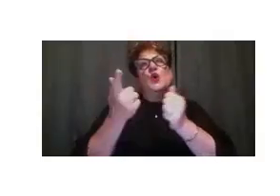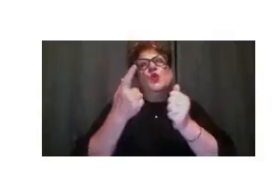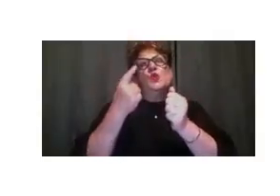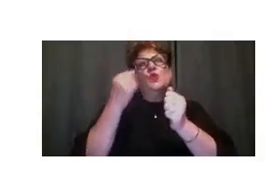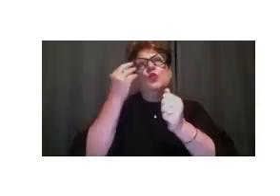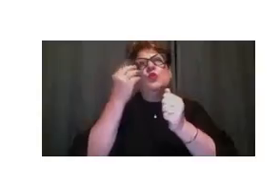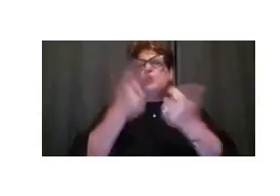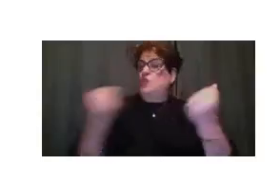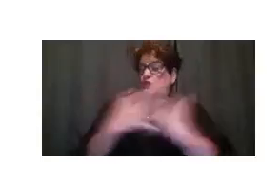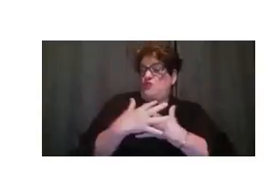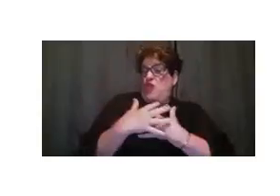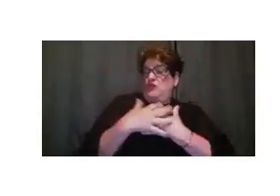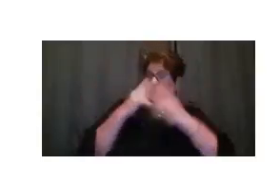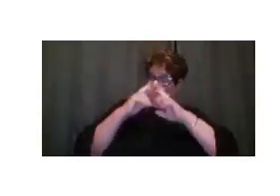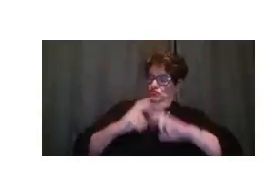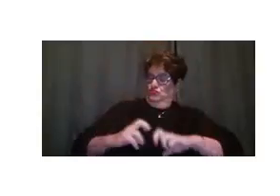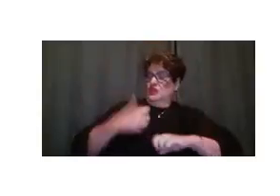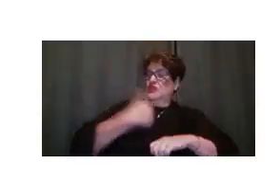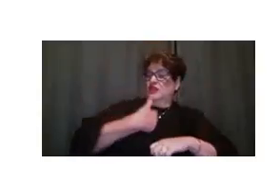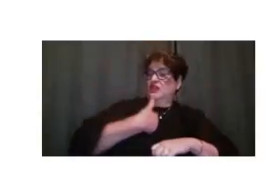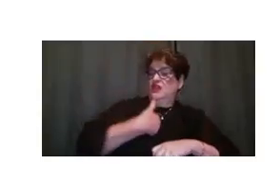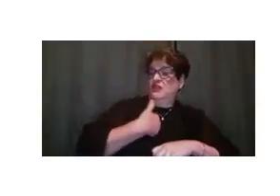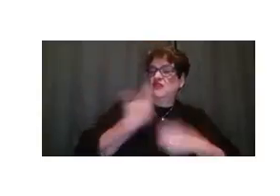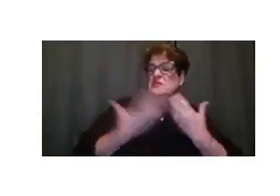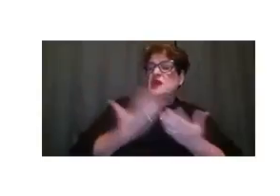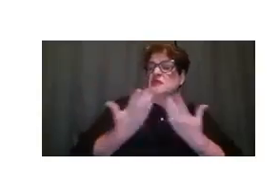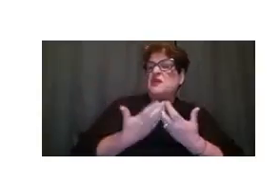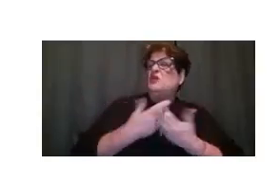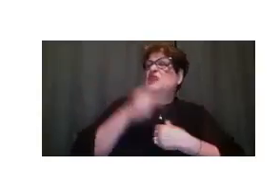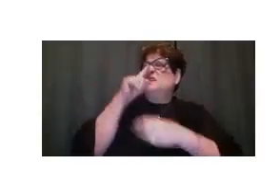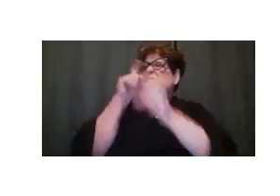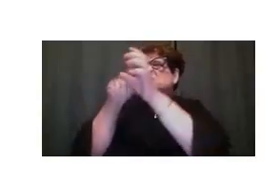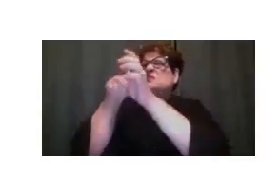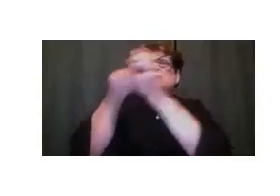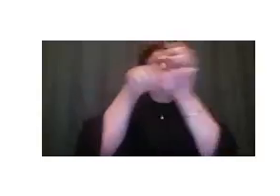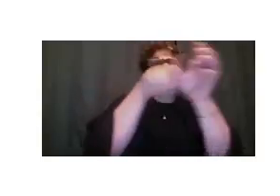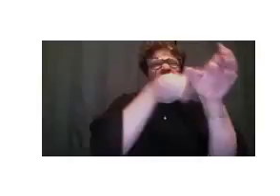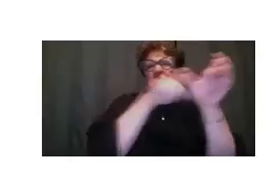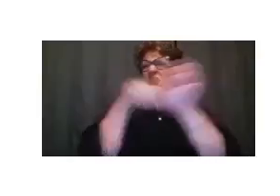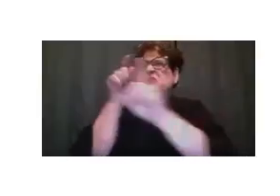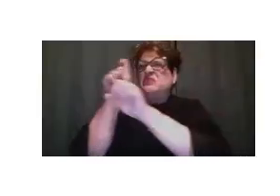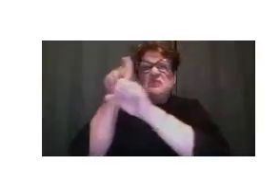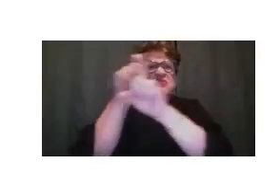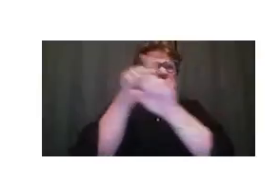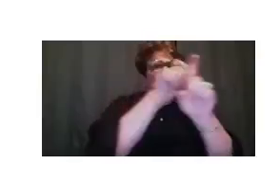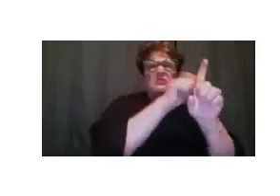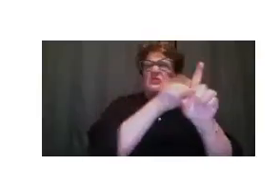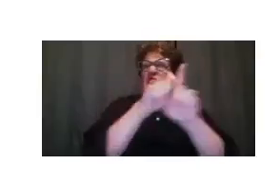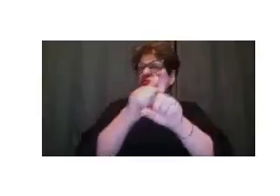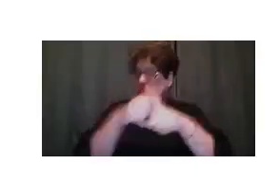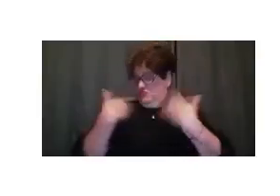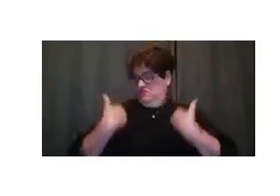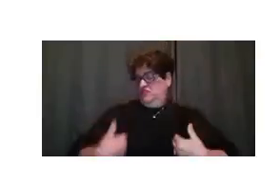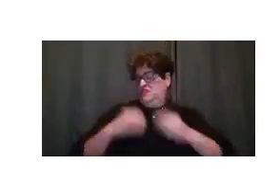at ourselves and say, I'm okay with my